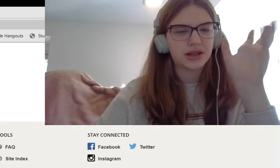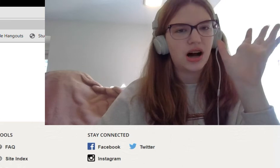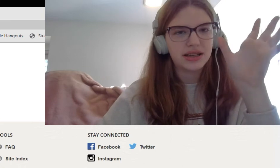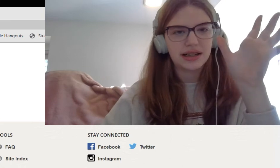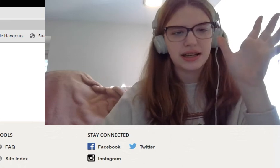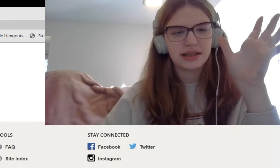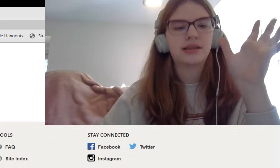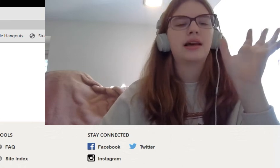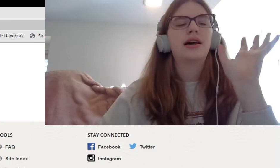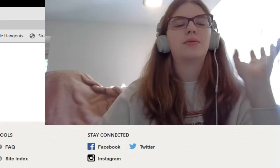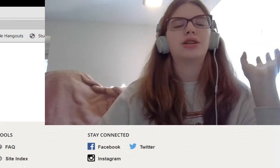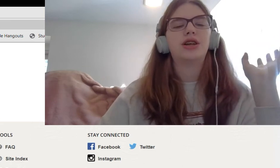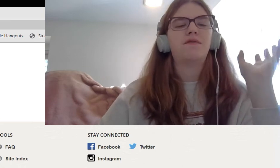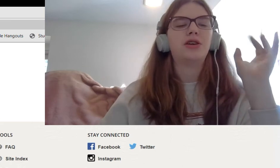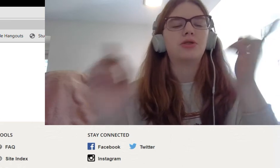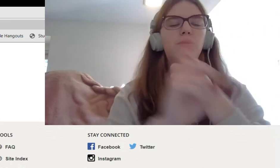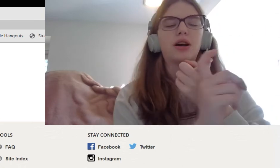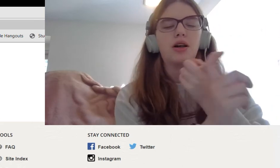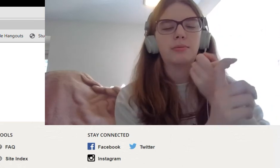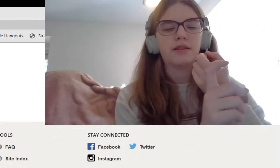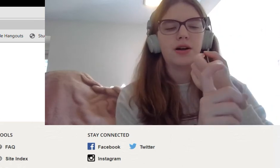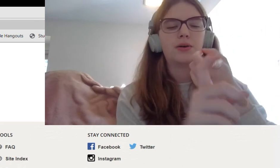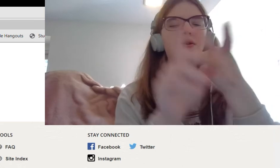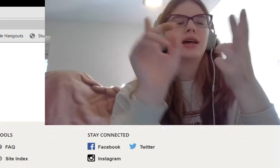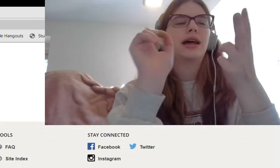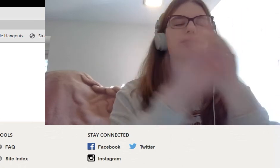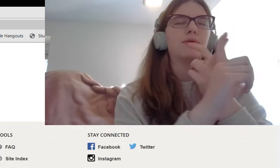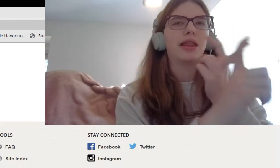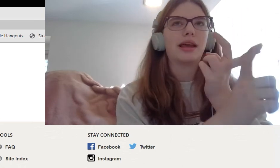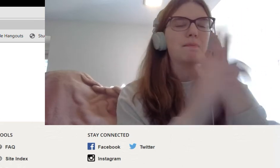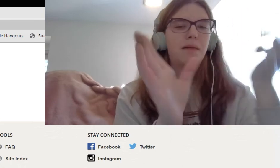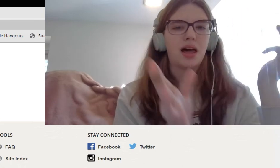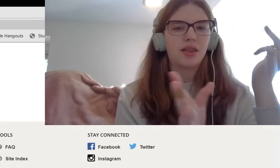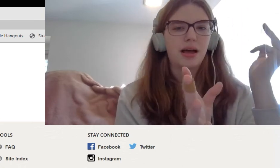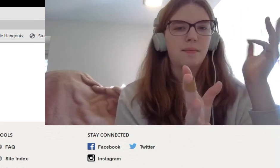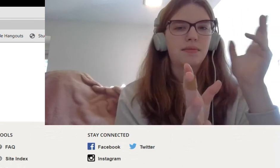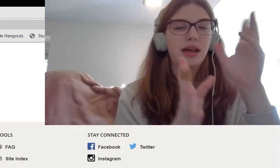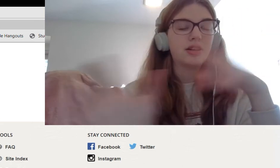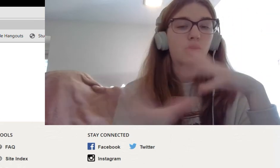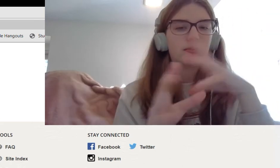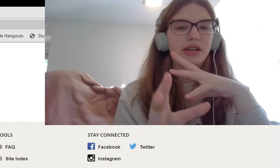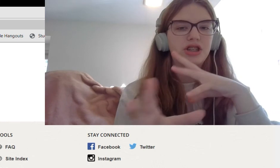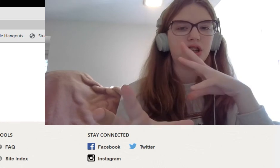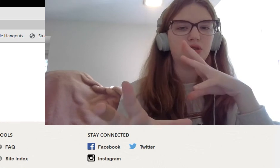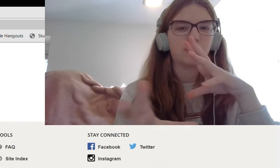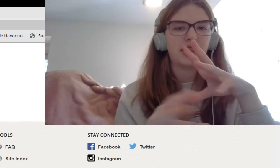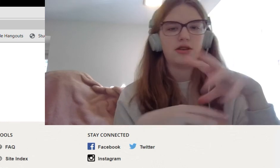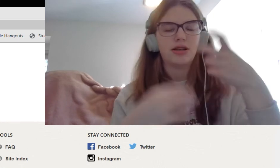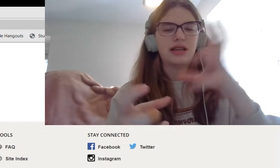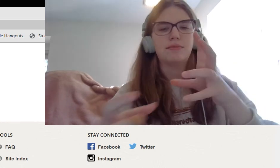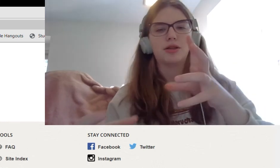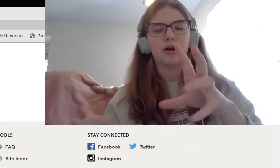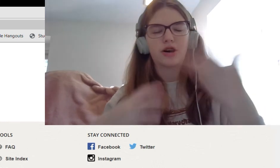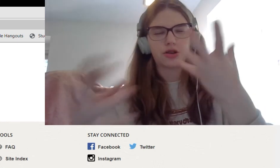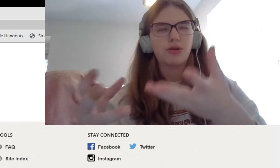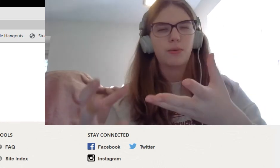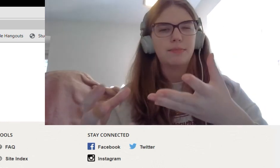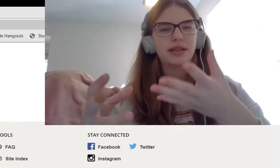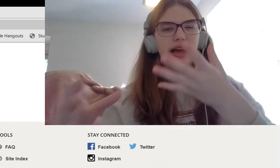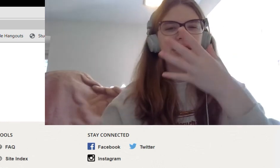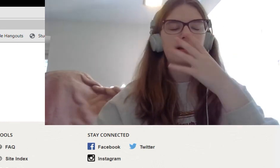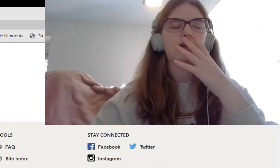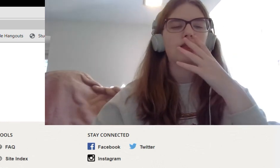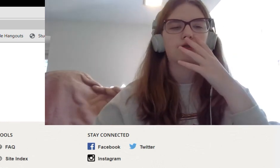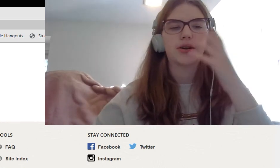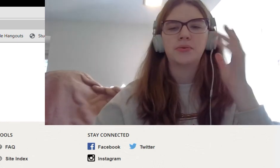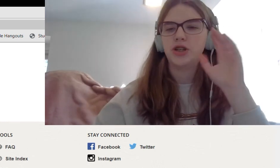earlier, which was the contact desk, which if you don't want to call them on the phone and you don't want to like mail them, it normally just includes the way that you can email the park through the